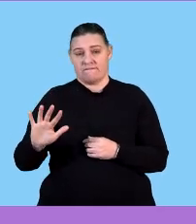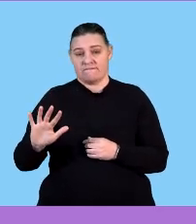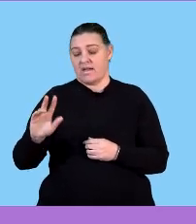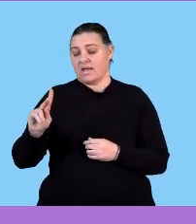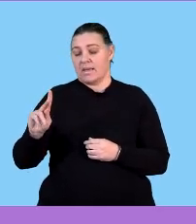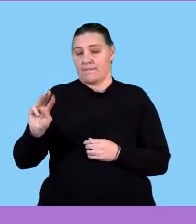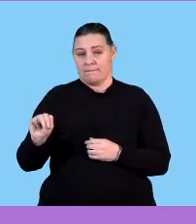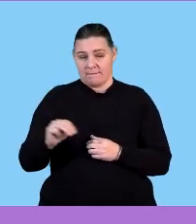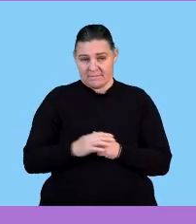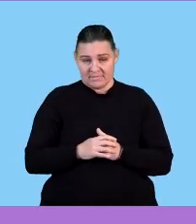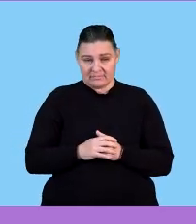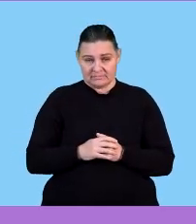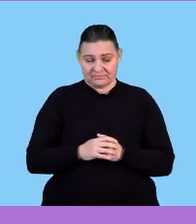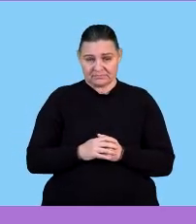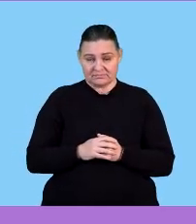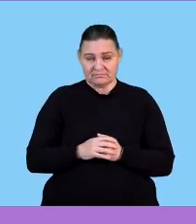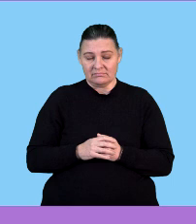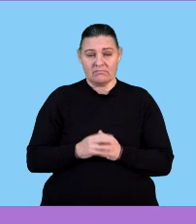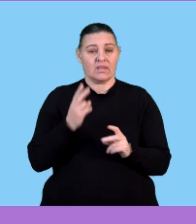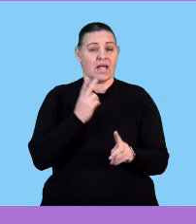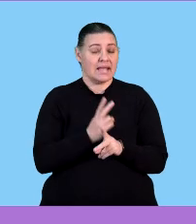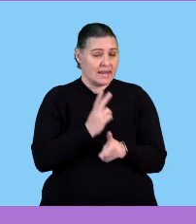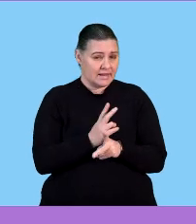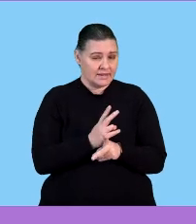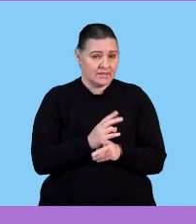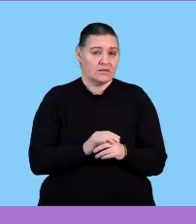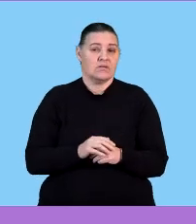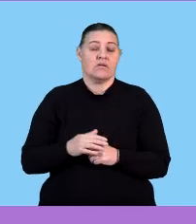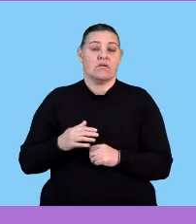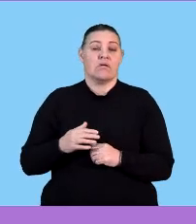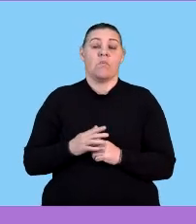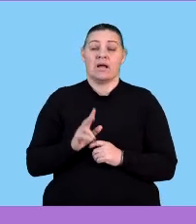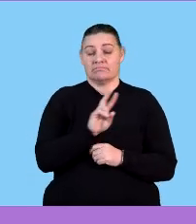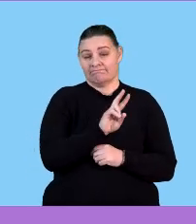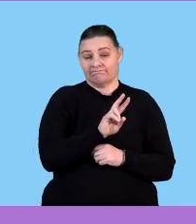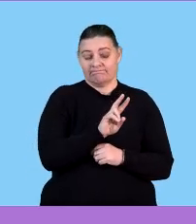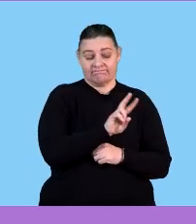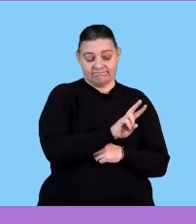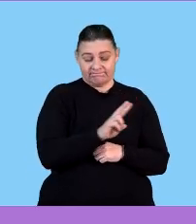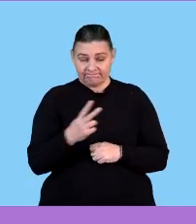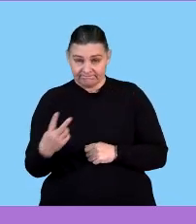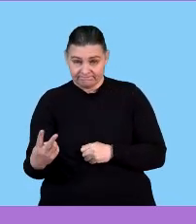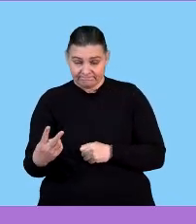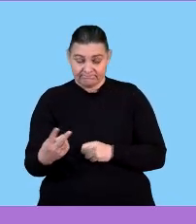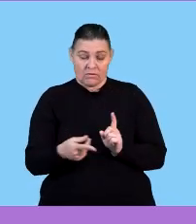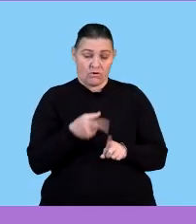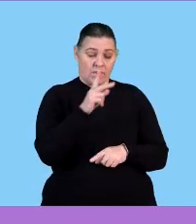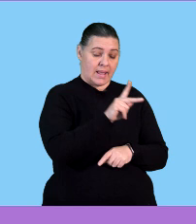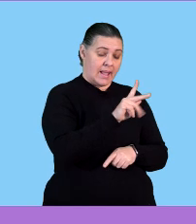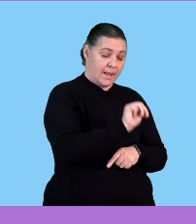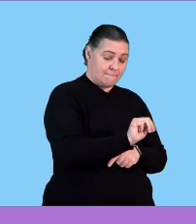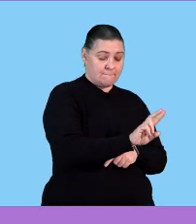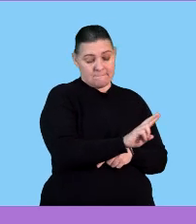0,005 kilometers. All right. Again, in this situation, we've got to convert. We've got to convert